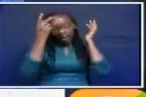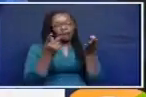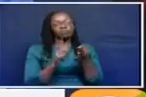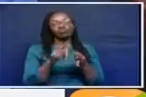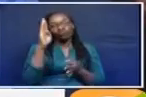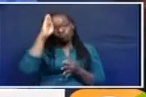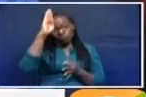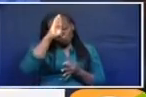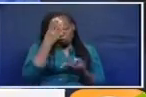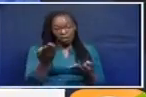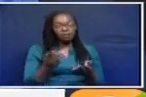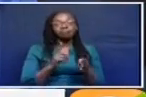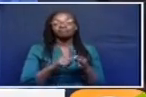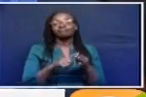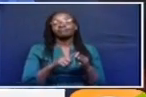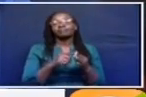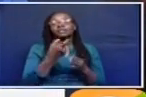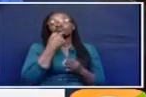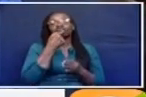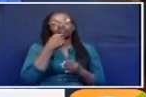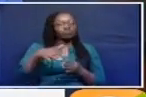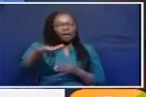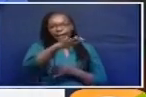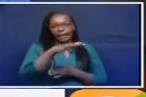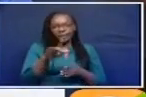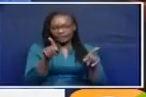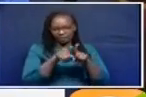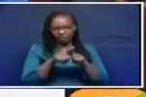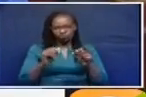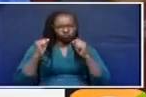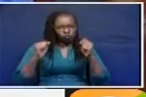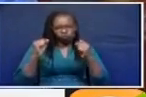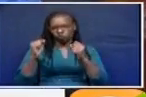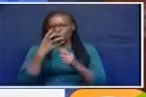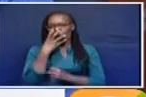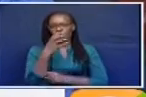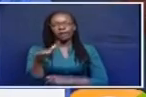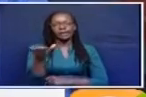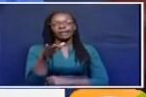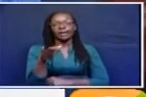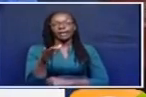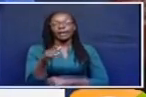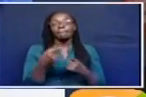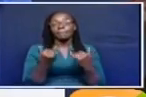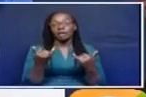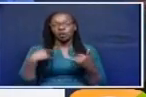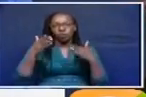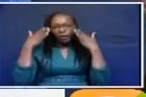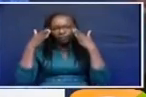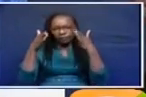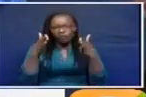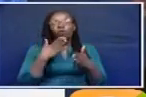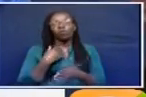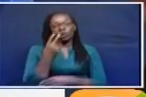and the rest of Nyanza region. So we'll be keeping an eye, of course, now this time round, just to see who will